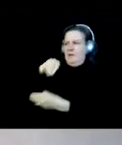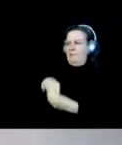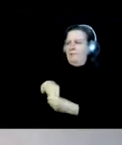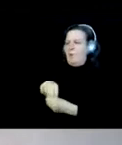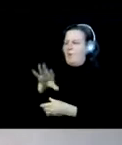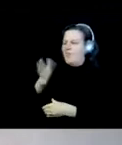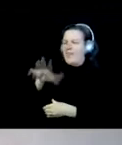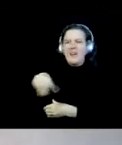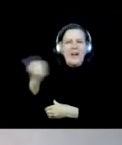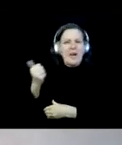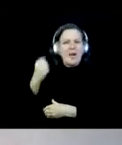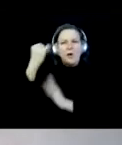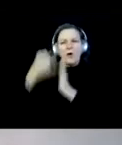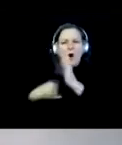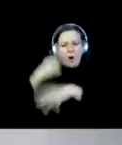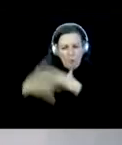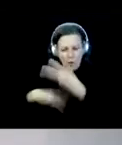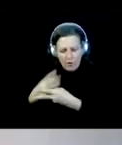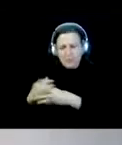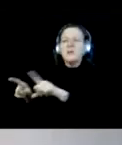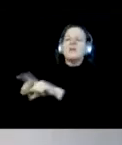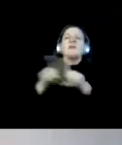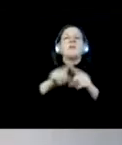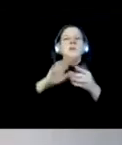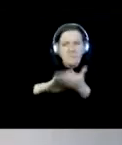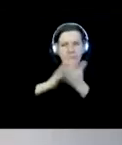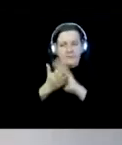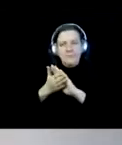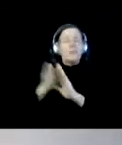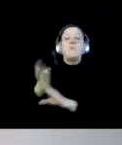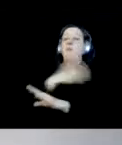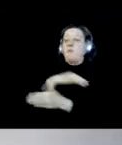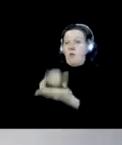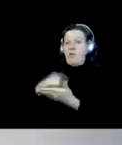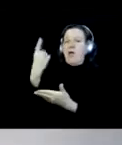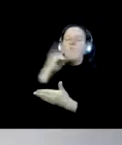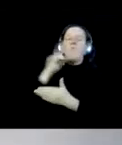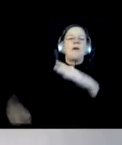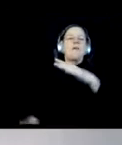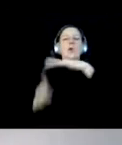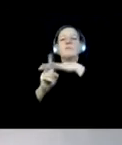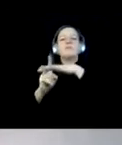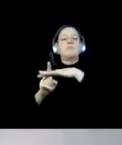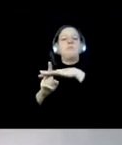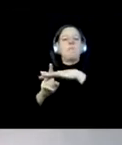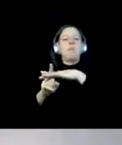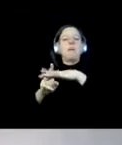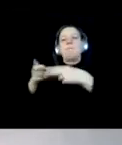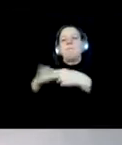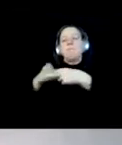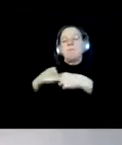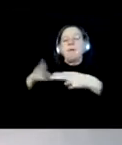art world. And then it also became, before that, one of those pop-up Halloween stores. No.